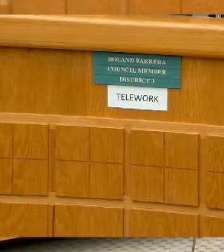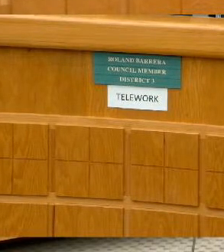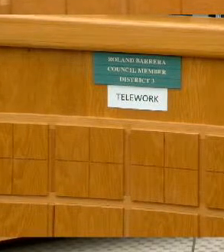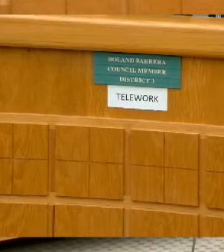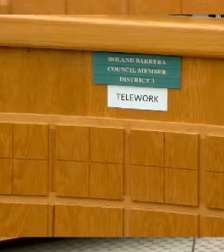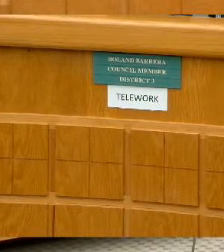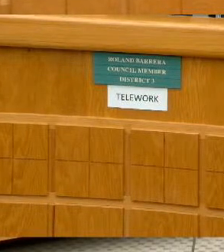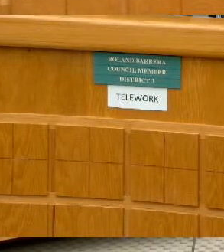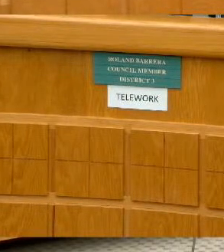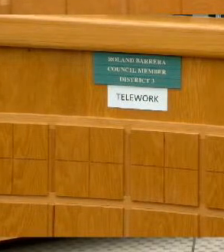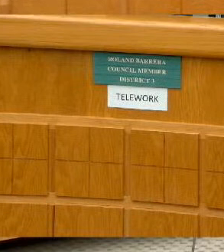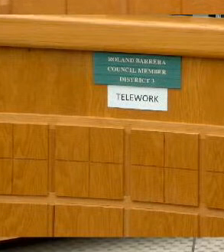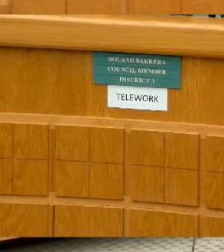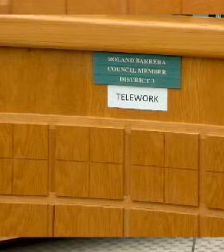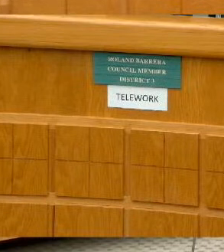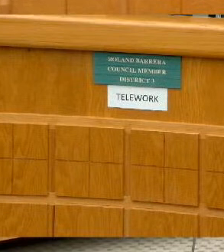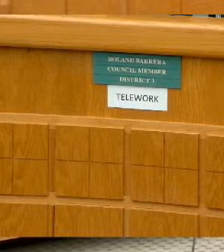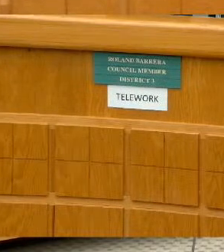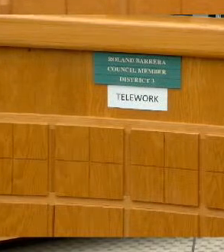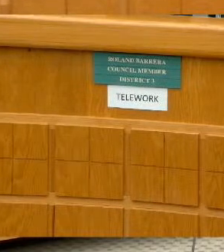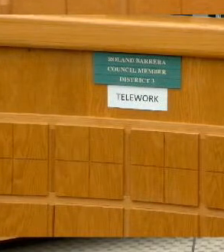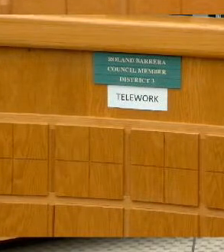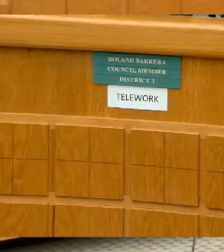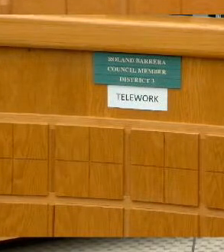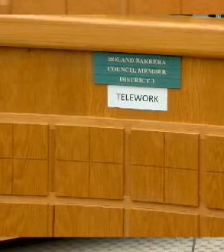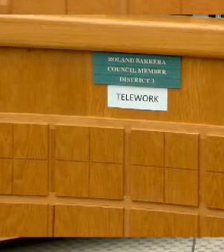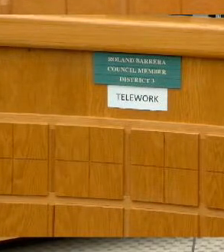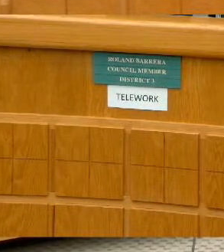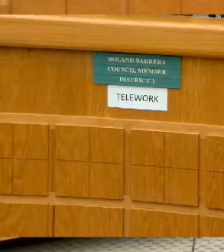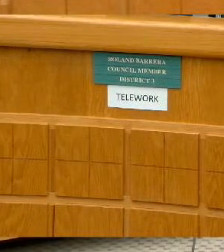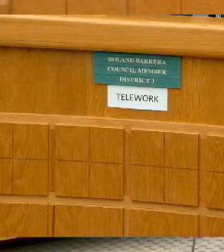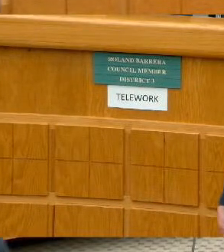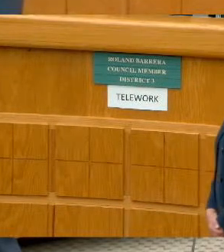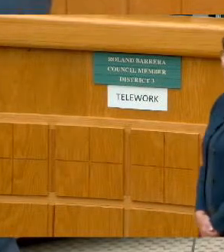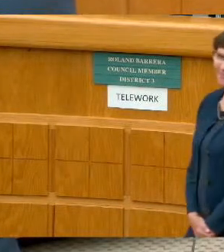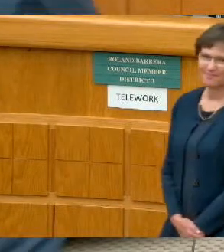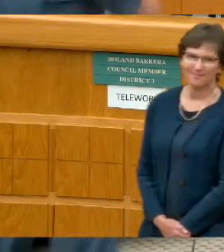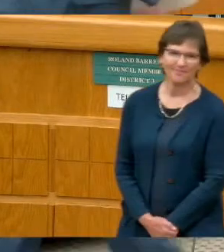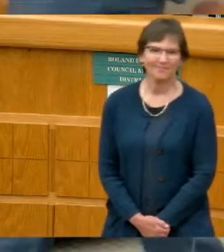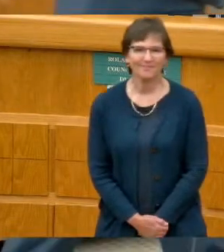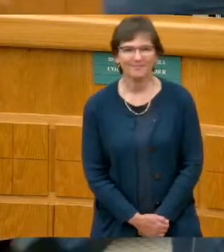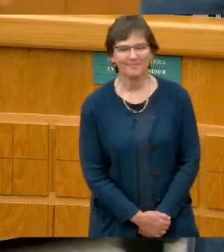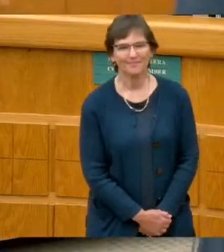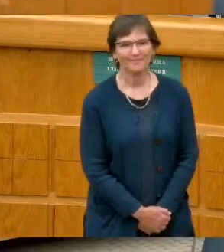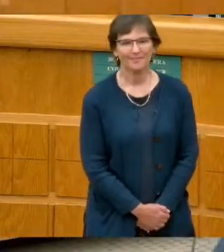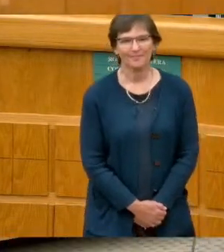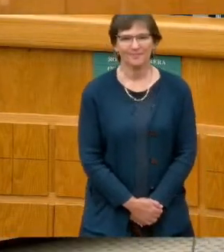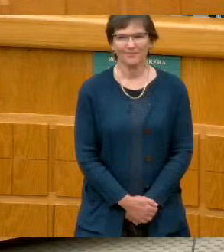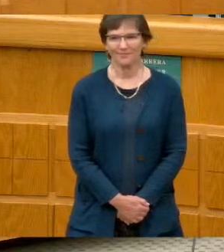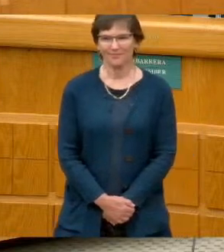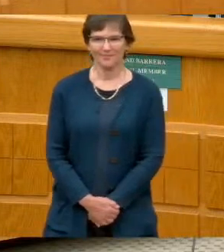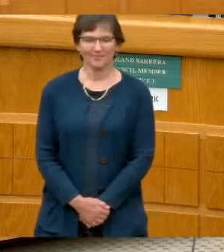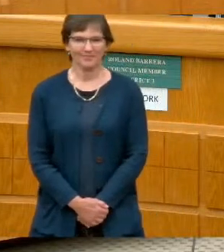mantener a la comunidad con buena salud. Vamos a continuar a emitir órdenes basadas en datos e información.